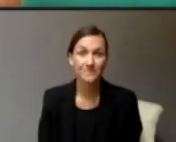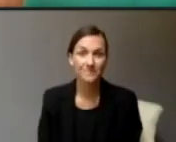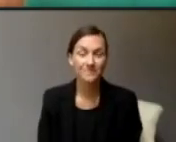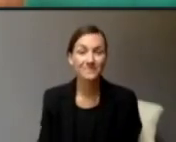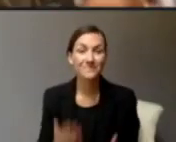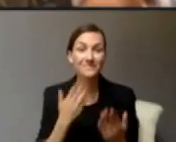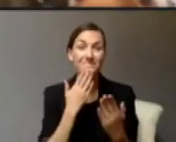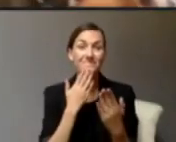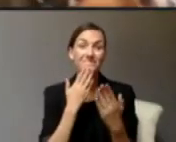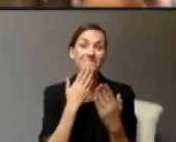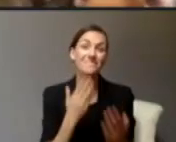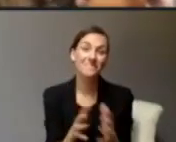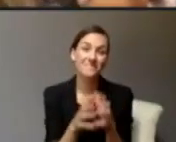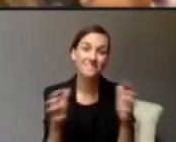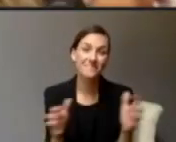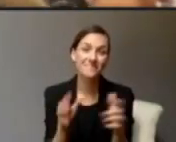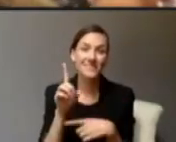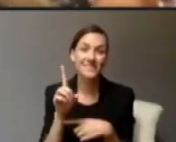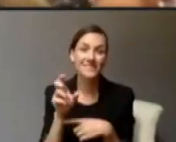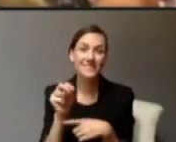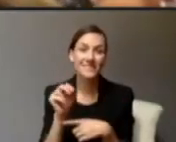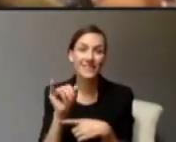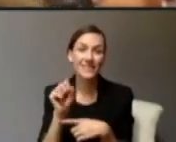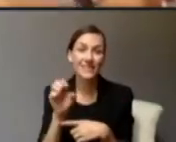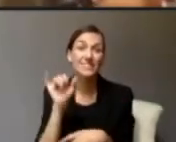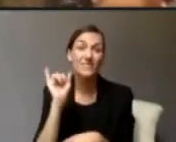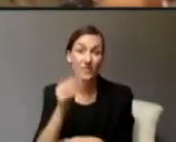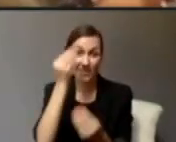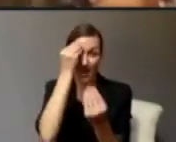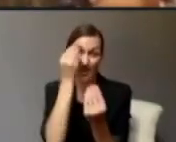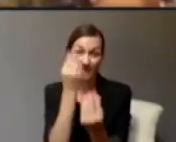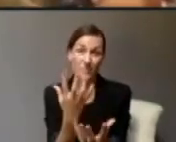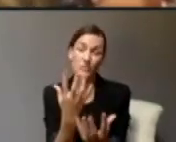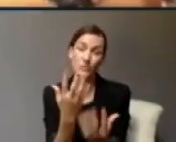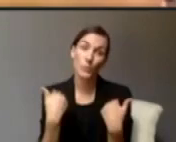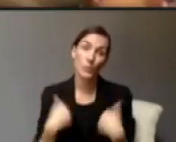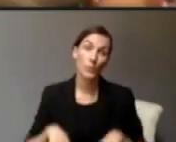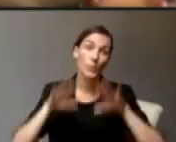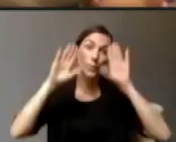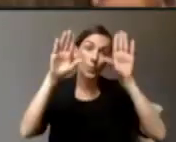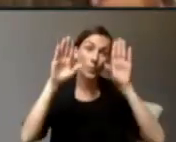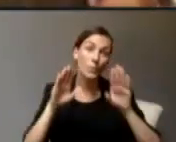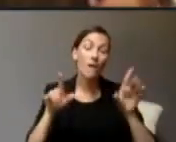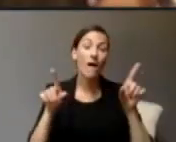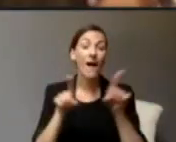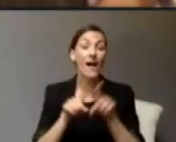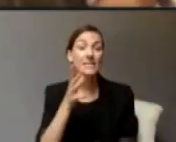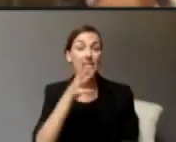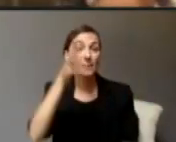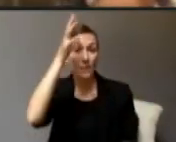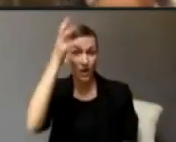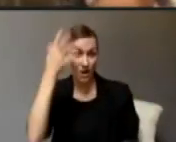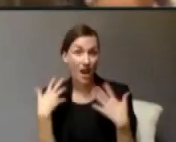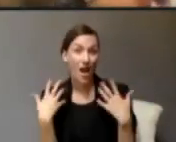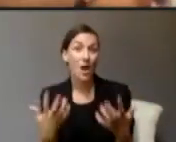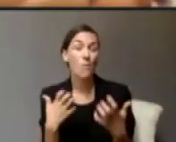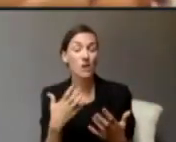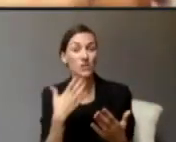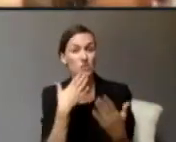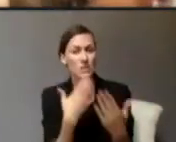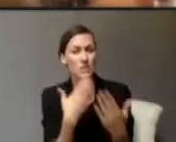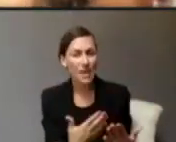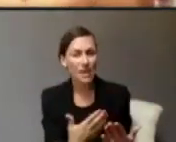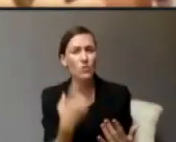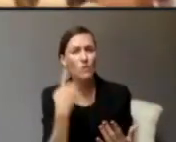Thank you so much, Denise, for that information. That was great. And I, as a parent, want to thank you for putting the